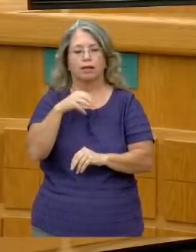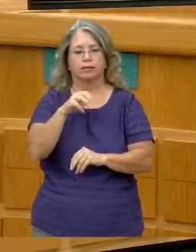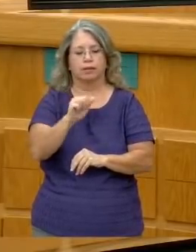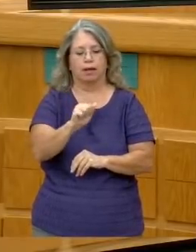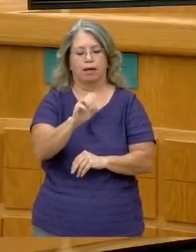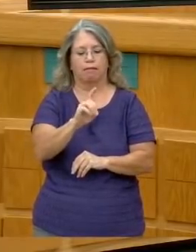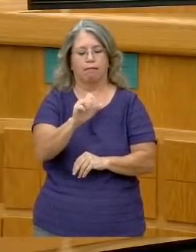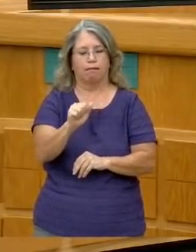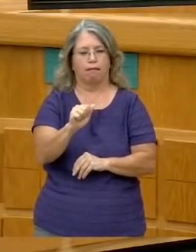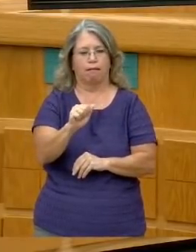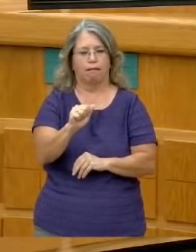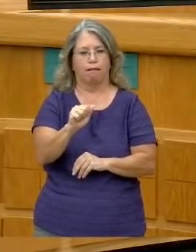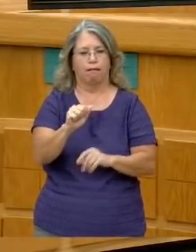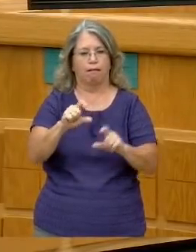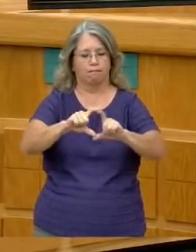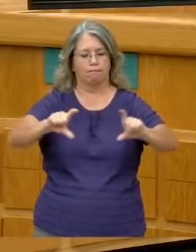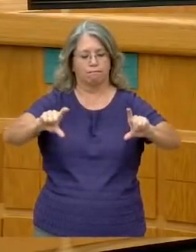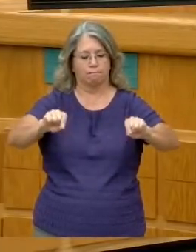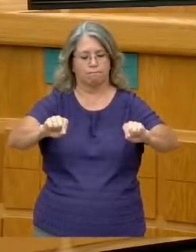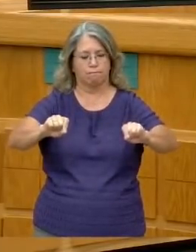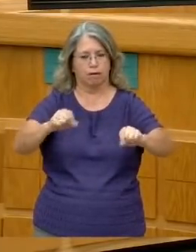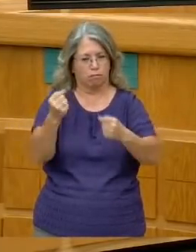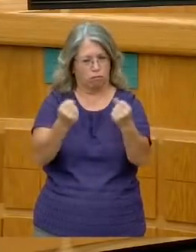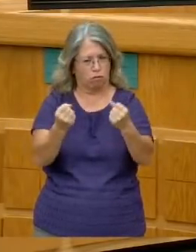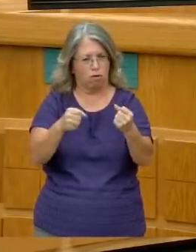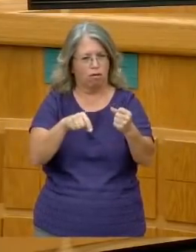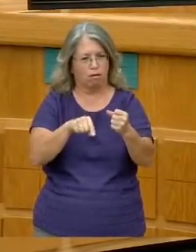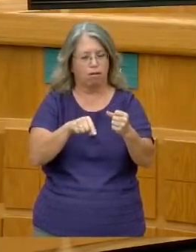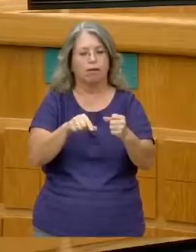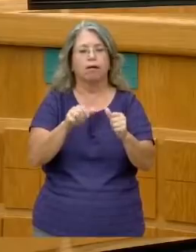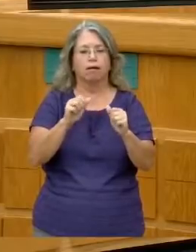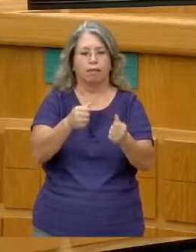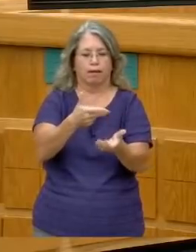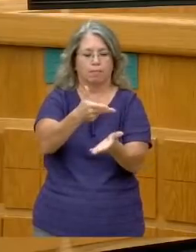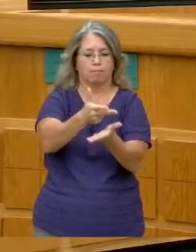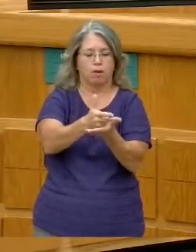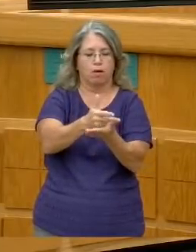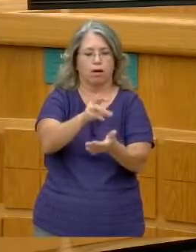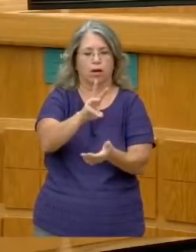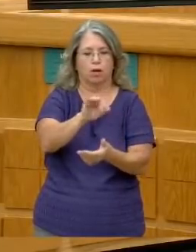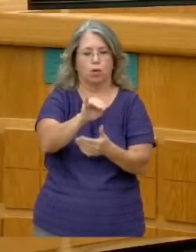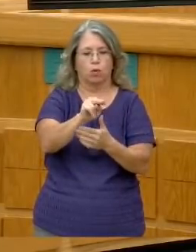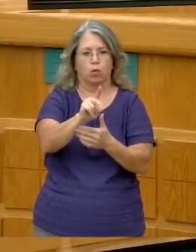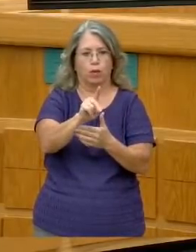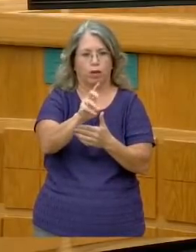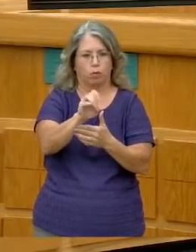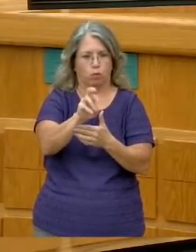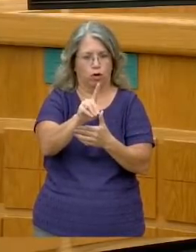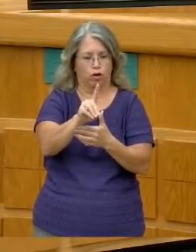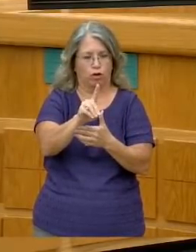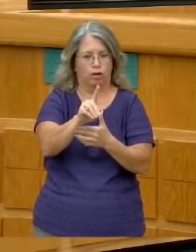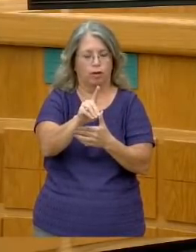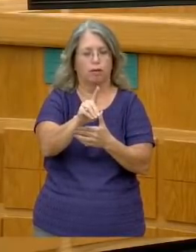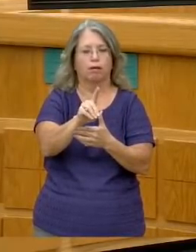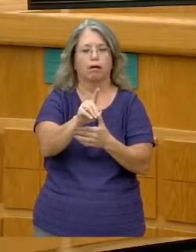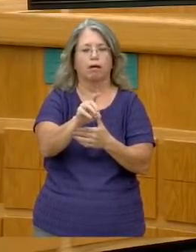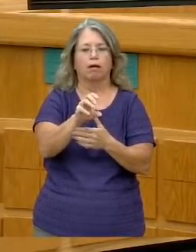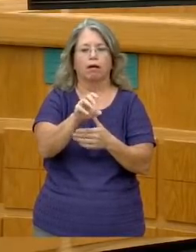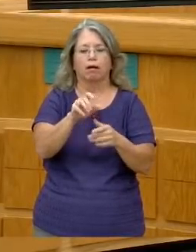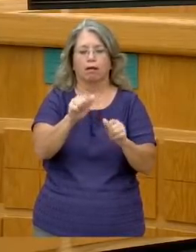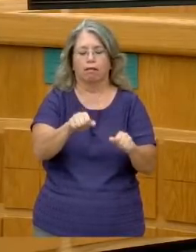accessible placard, they can park at the Wynwood parking lot to access the beach. They can